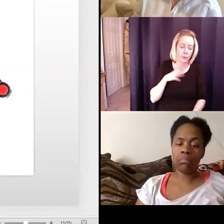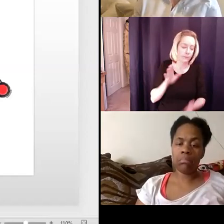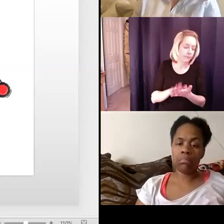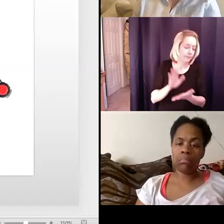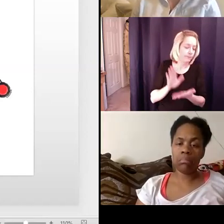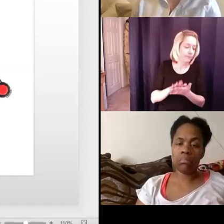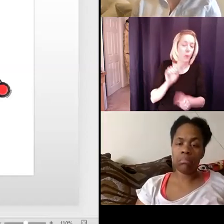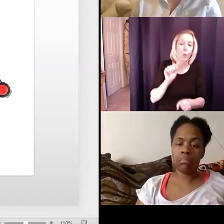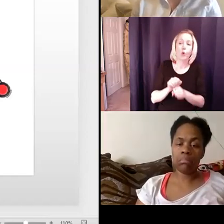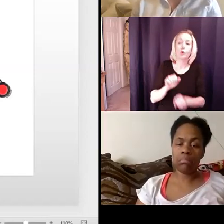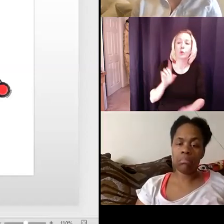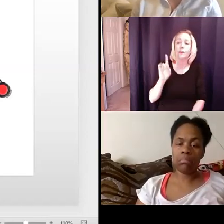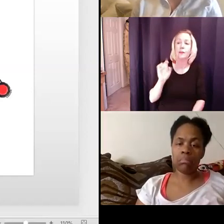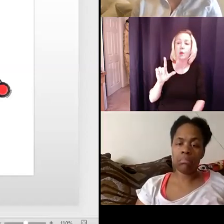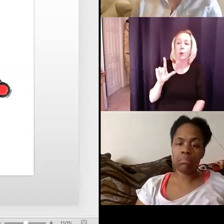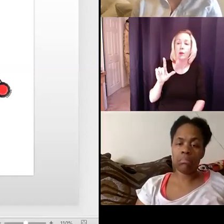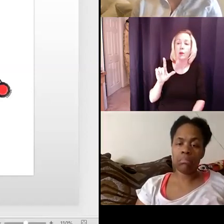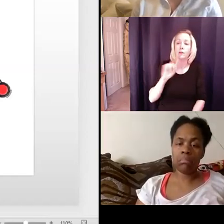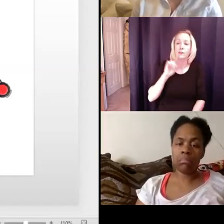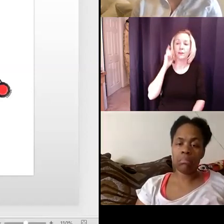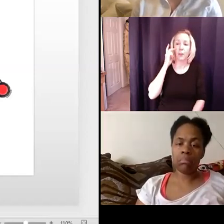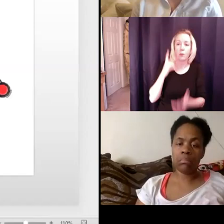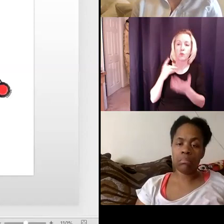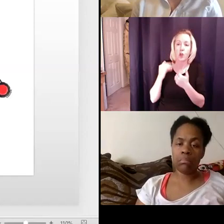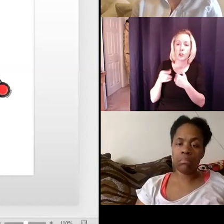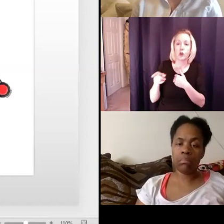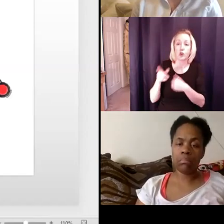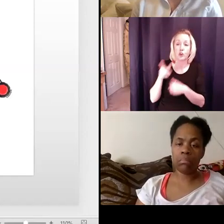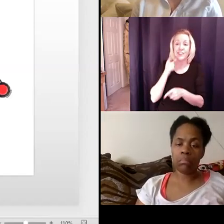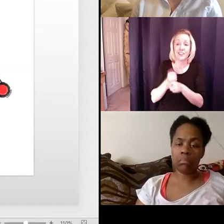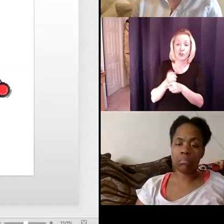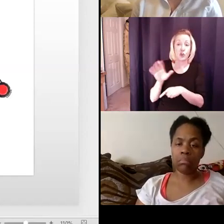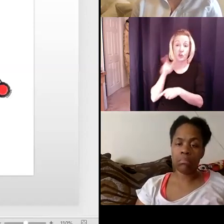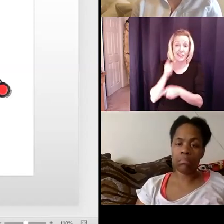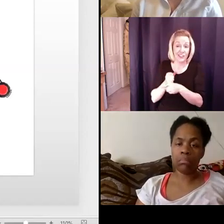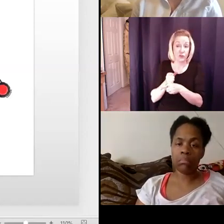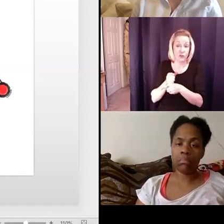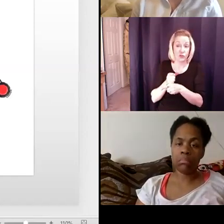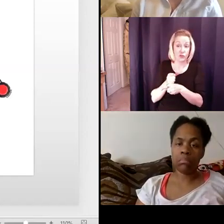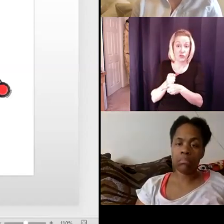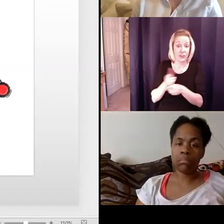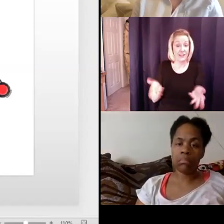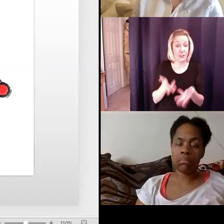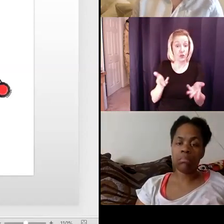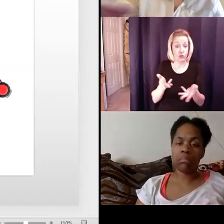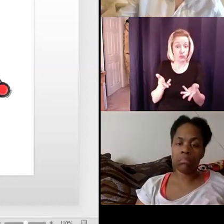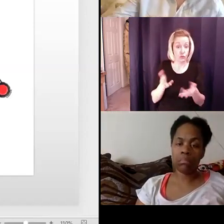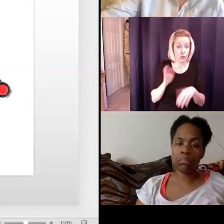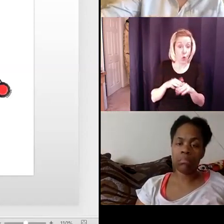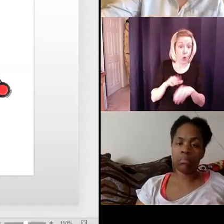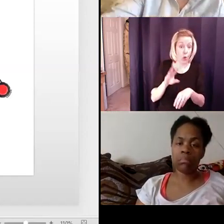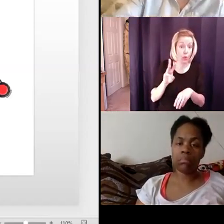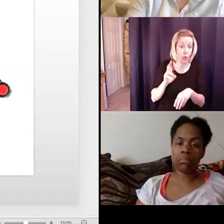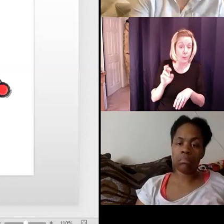Delaware Deafblind Project, and her sister Erin is actually on this webinar if she wants to talk about it at all. But it was